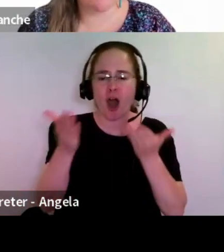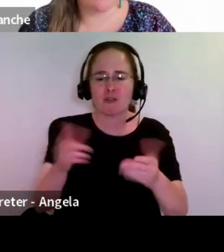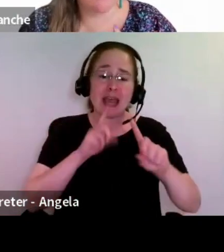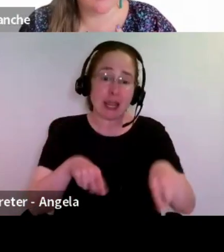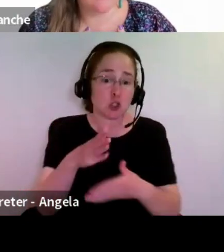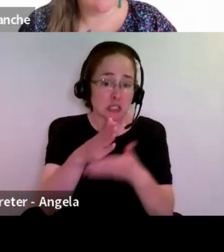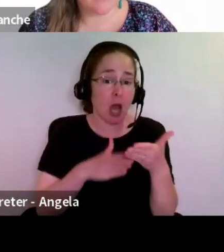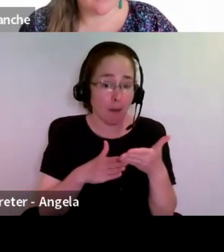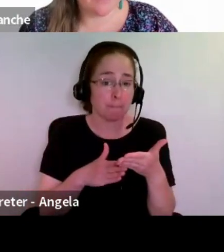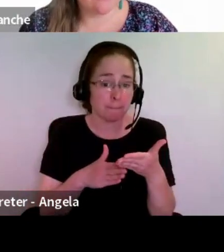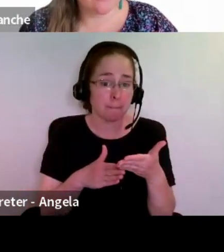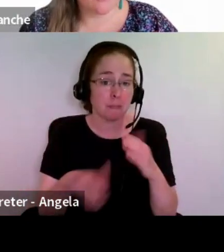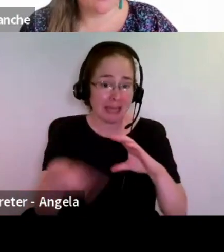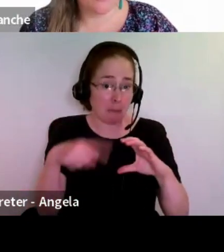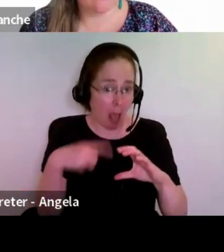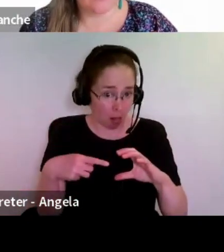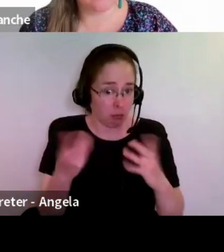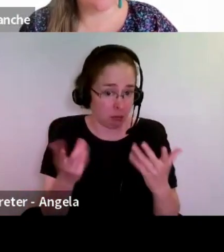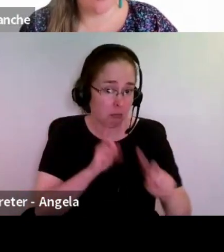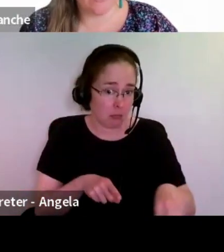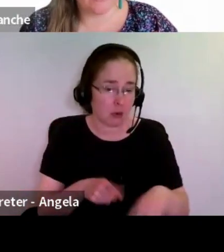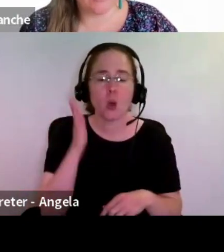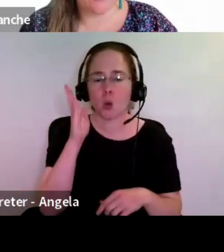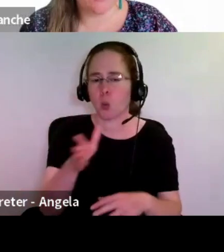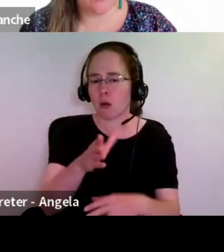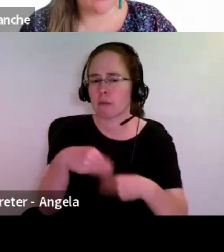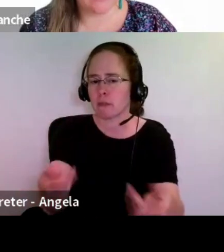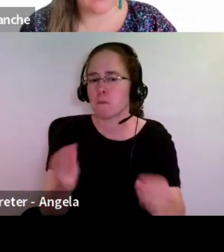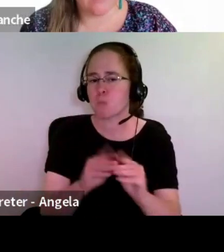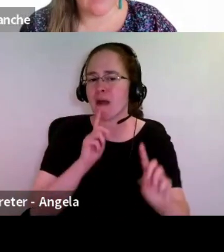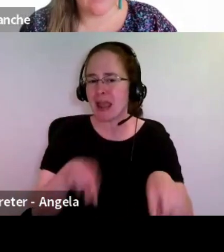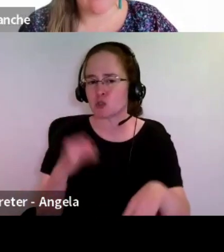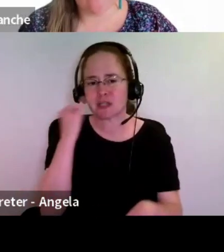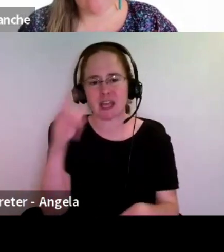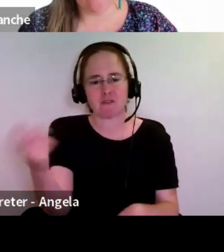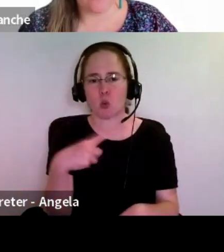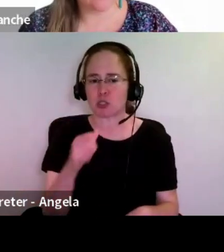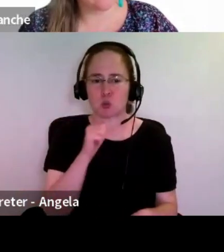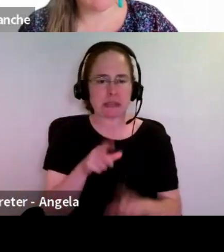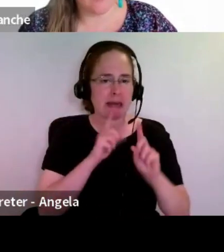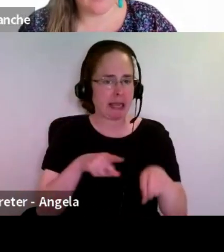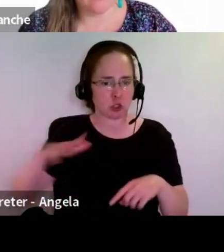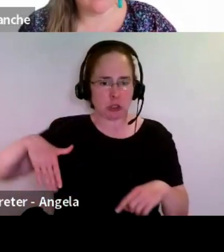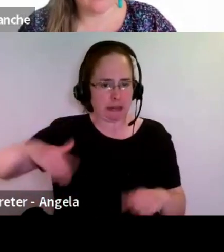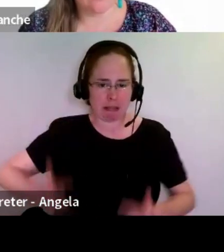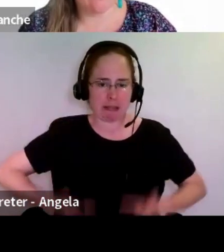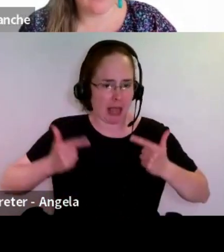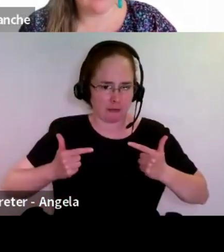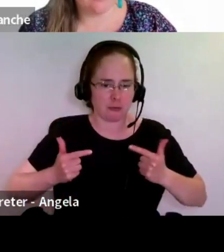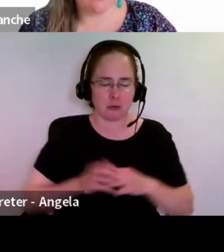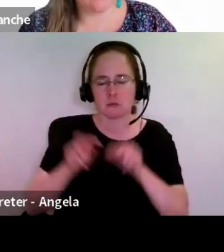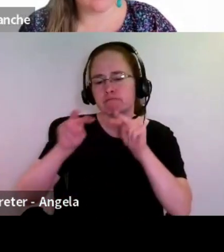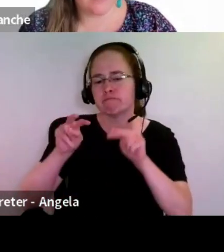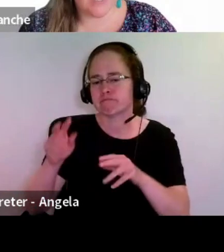answer some of those via email. So you will get some more answers if your question was not answered live. Look out for